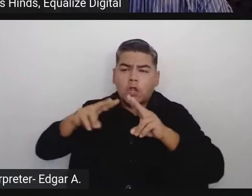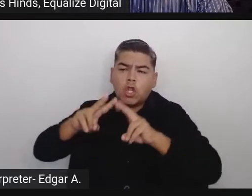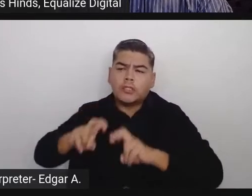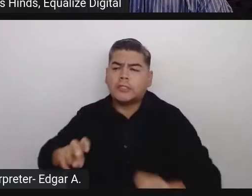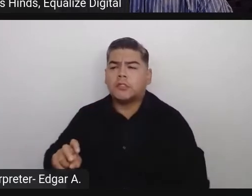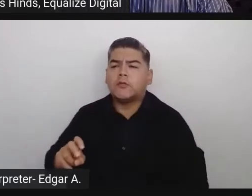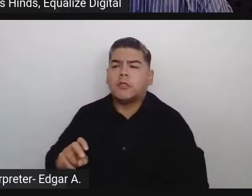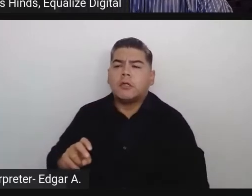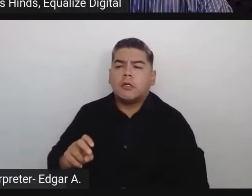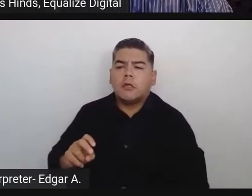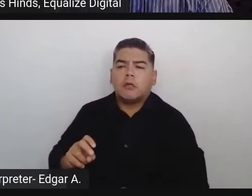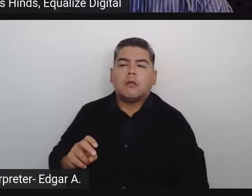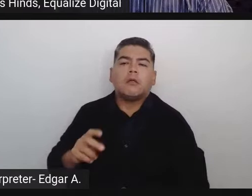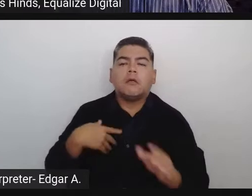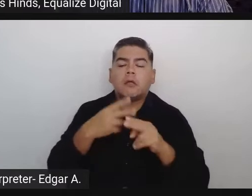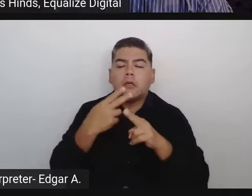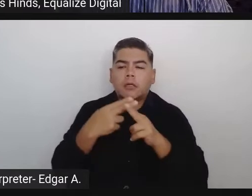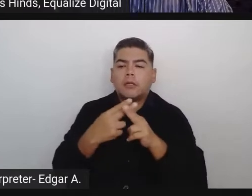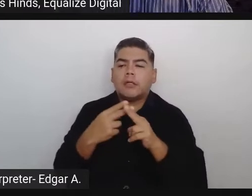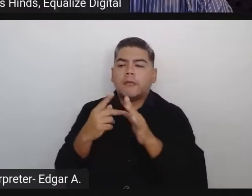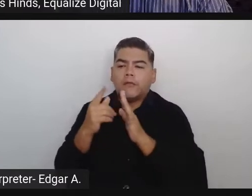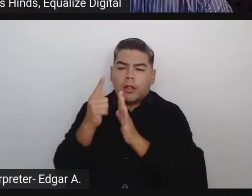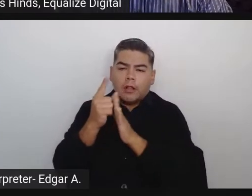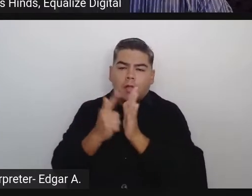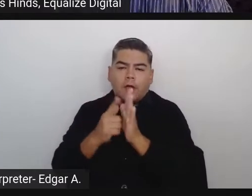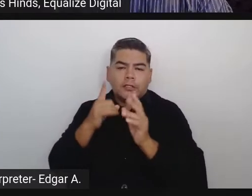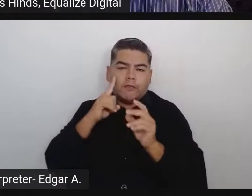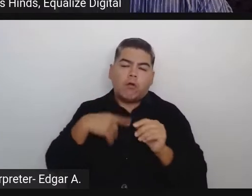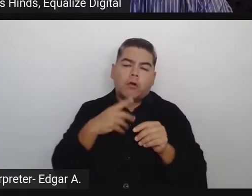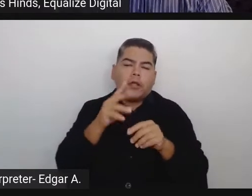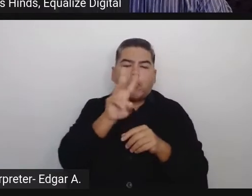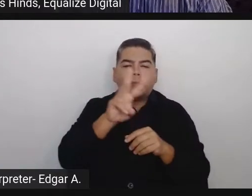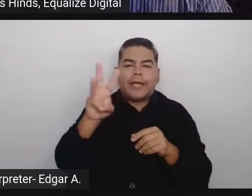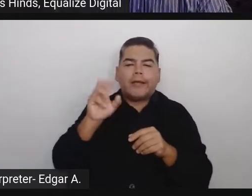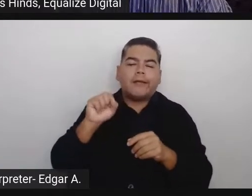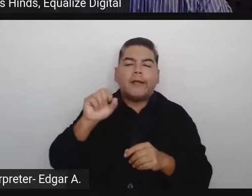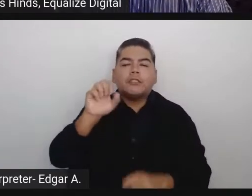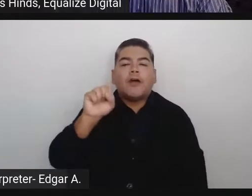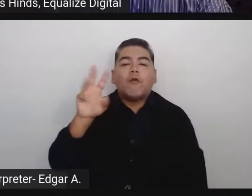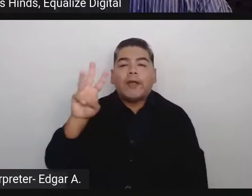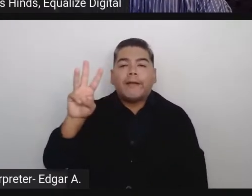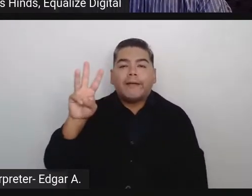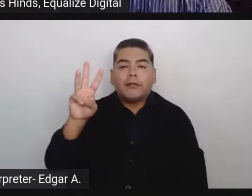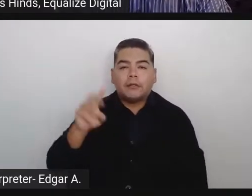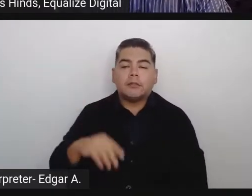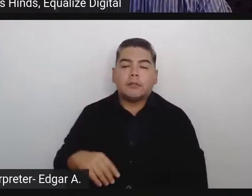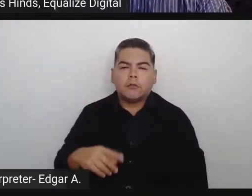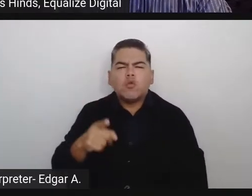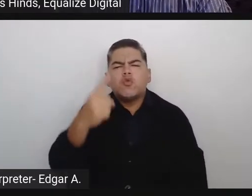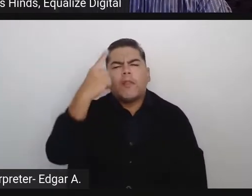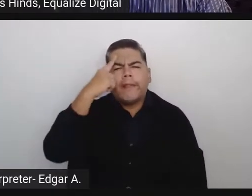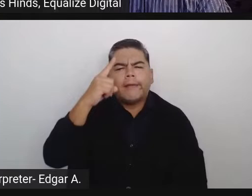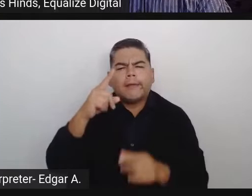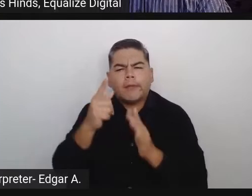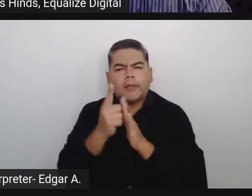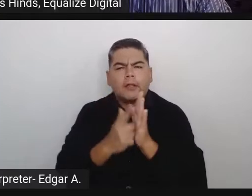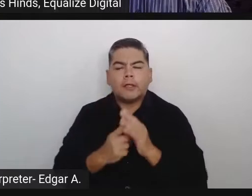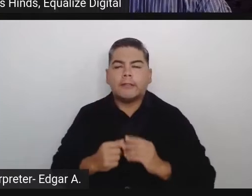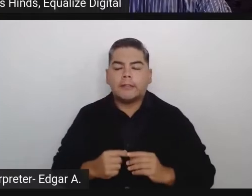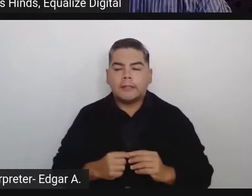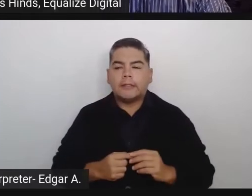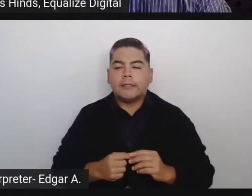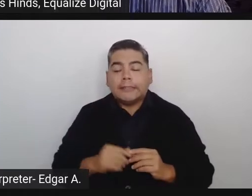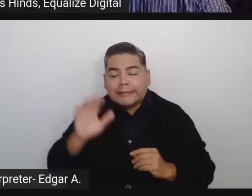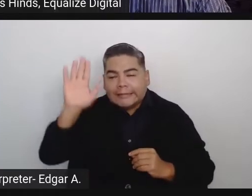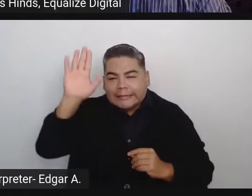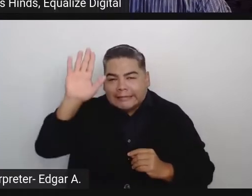going to shape the future of this conversation? I actually have not dug into that bill. I'm a little embarrassed to say. Neither